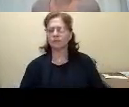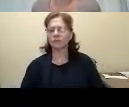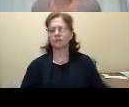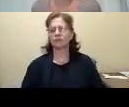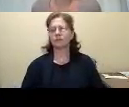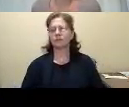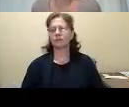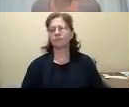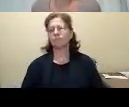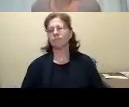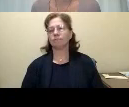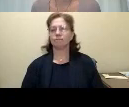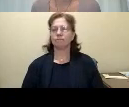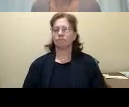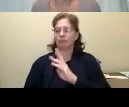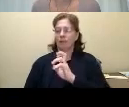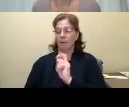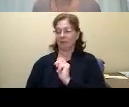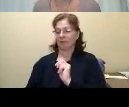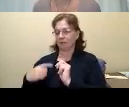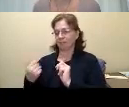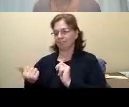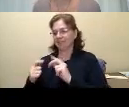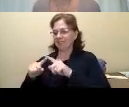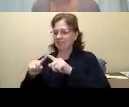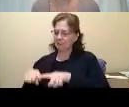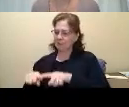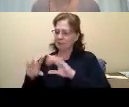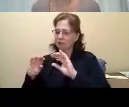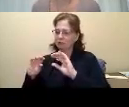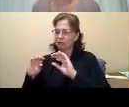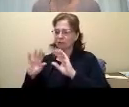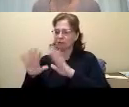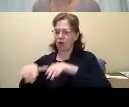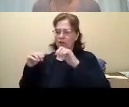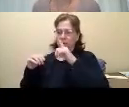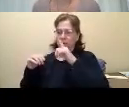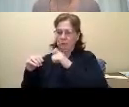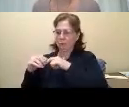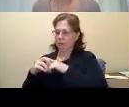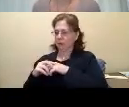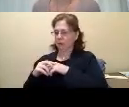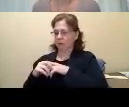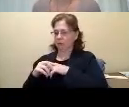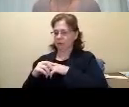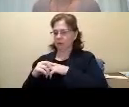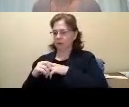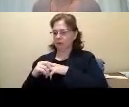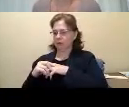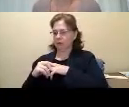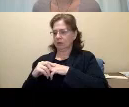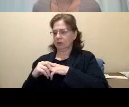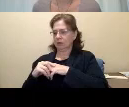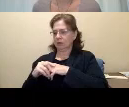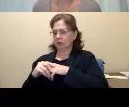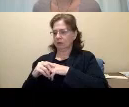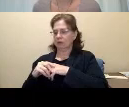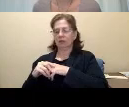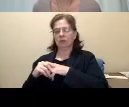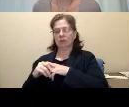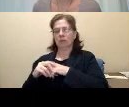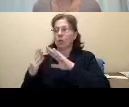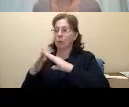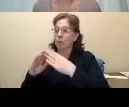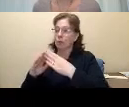It sort of depends on what the audience is. In my role as chair of the population health committee at one of our community hospitals,